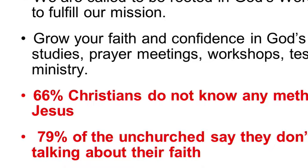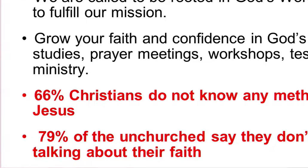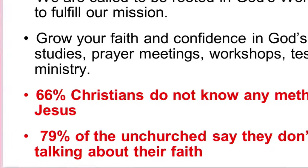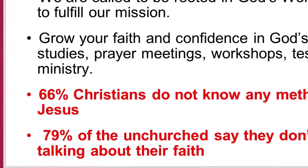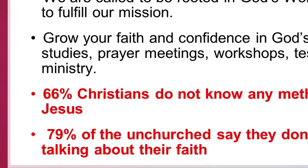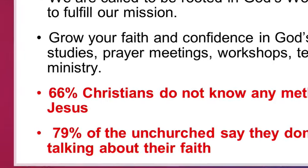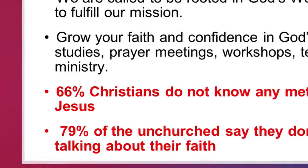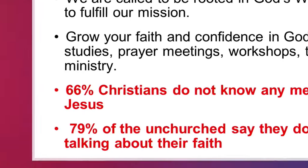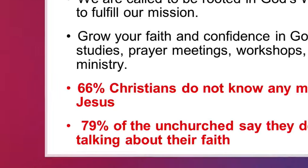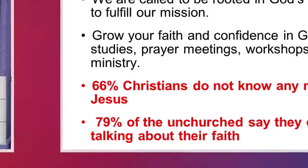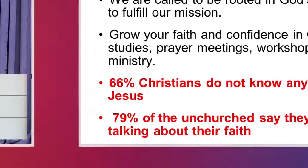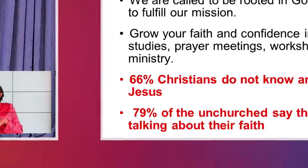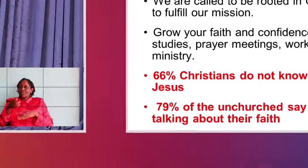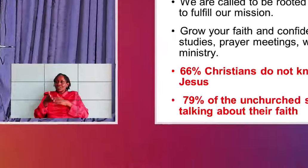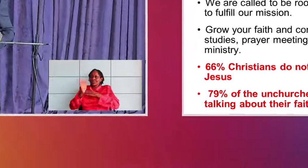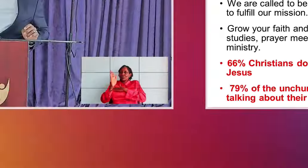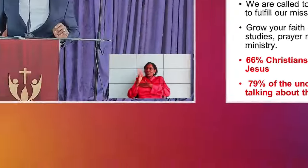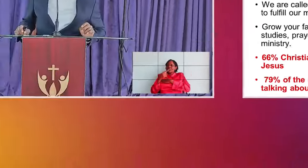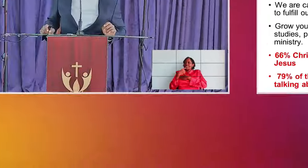courageous,